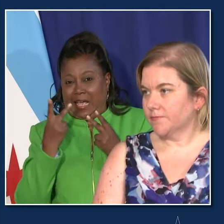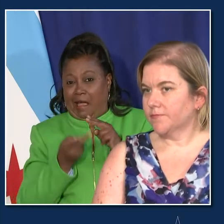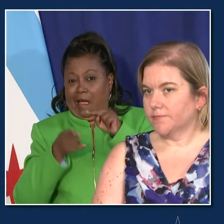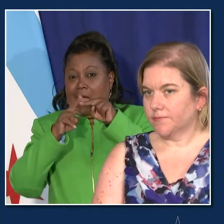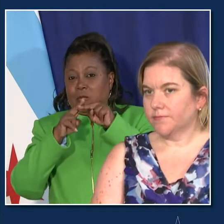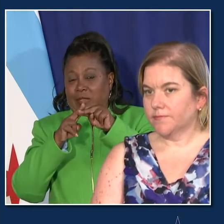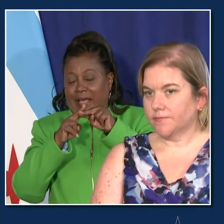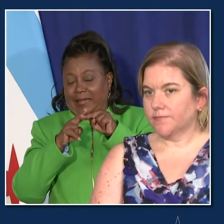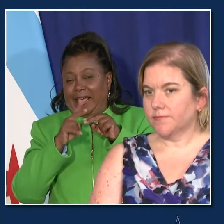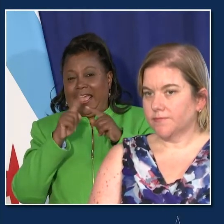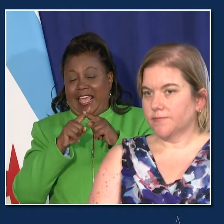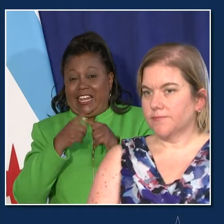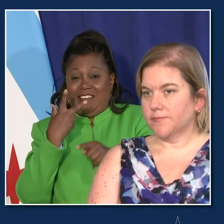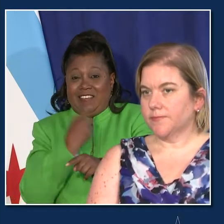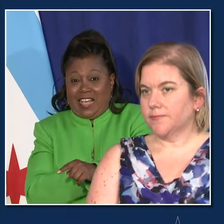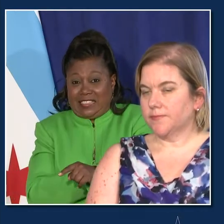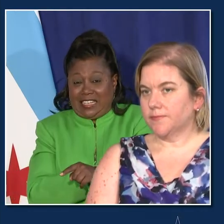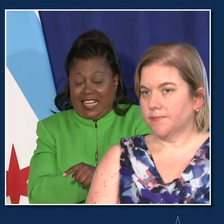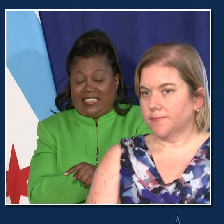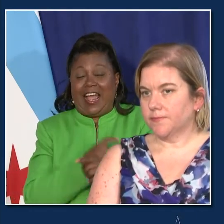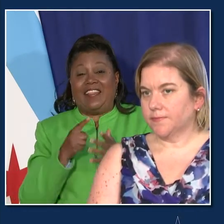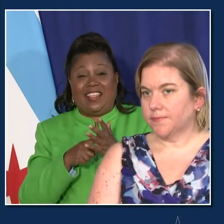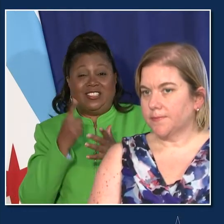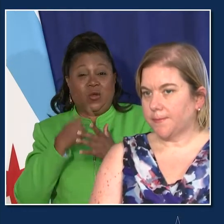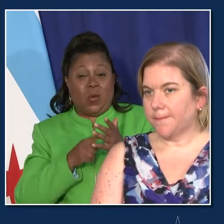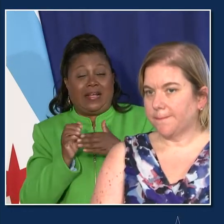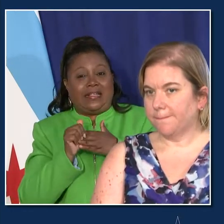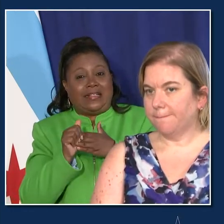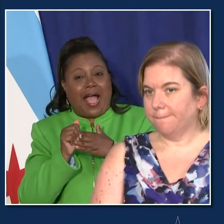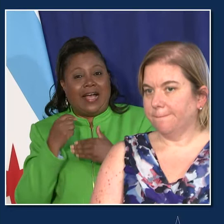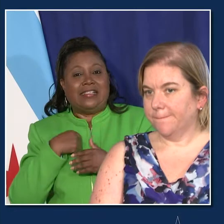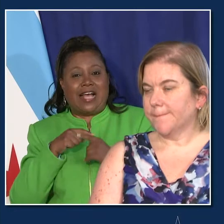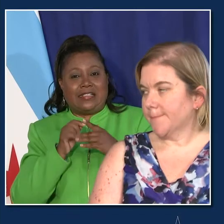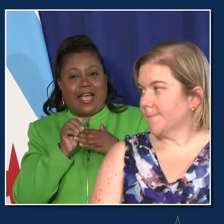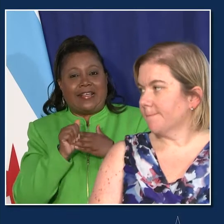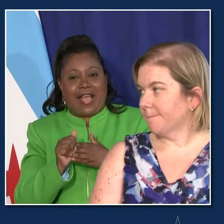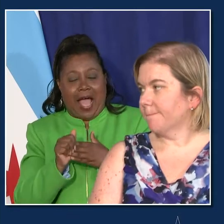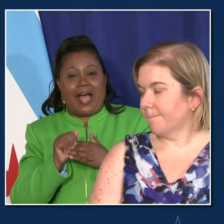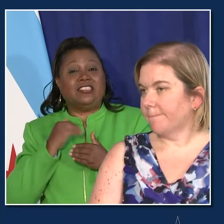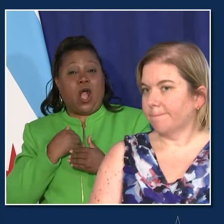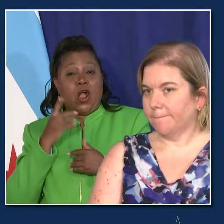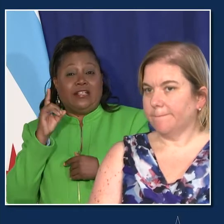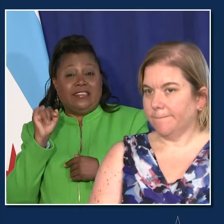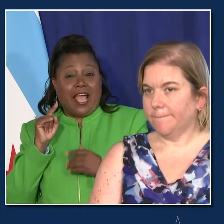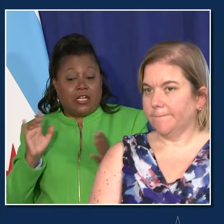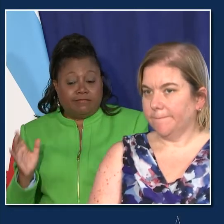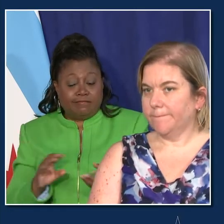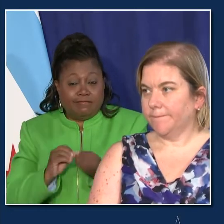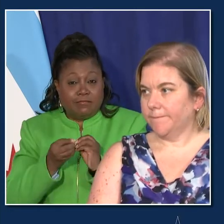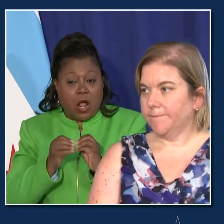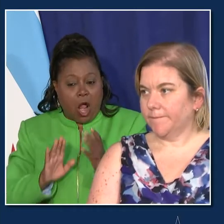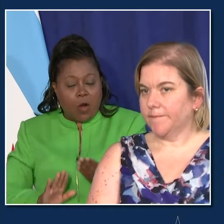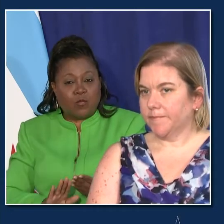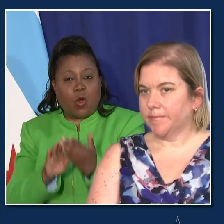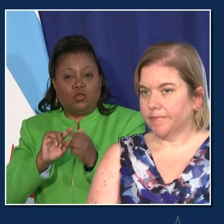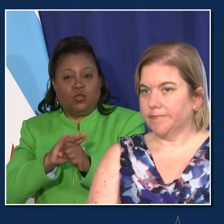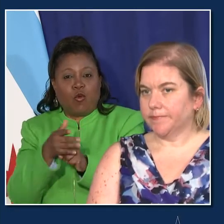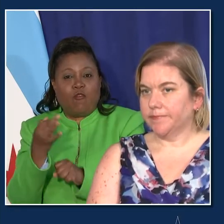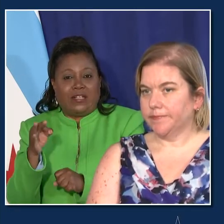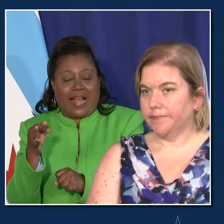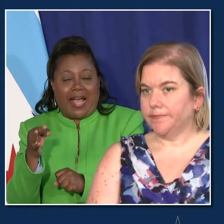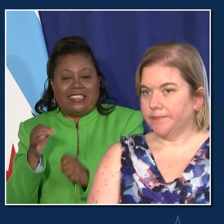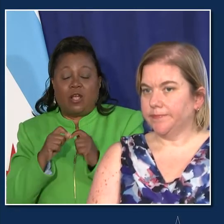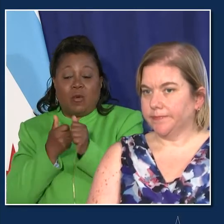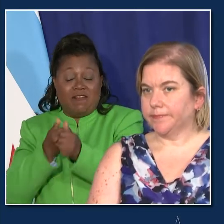uptick in vaccinations, this is what guides us and guides our data-driven approach to COVID-19.